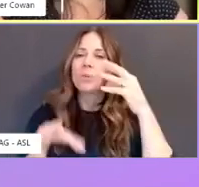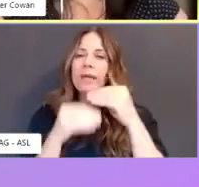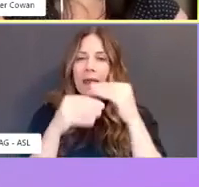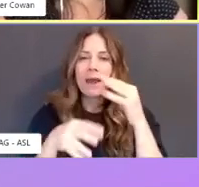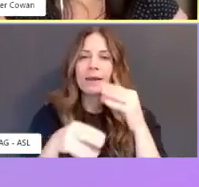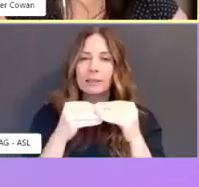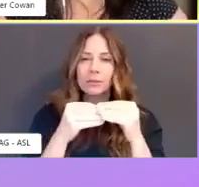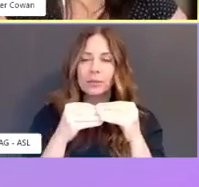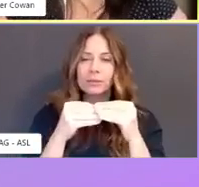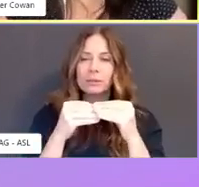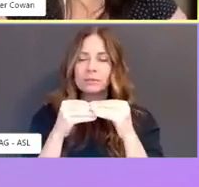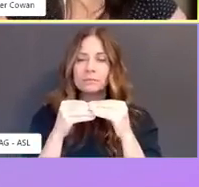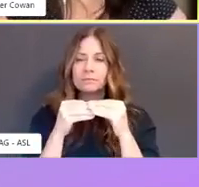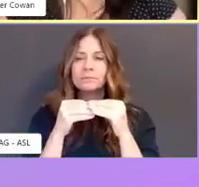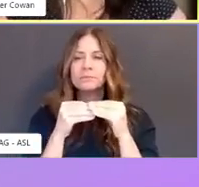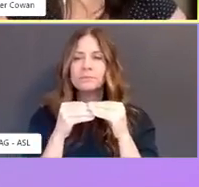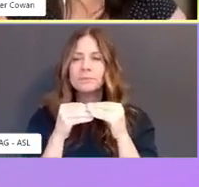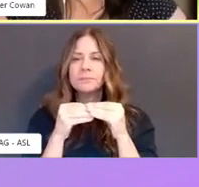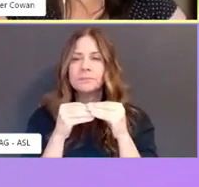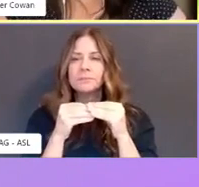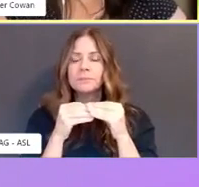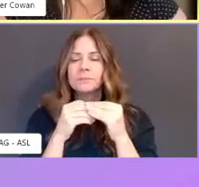into it.